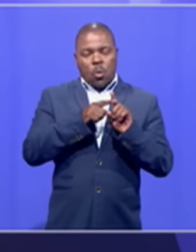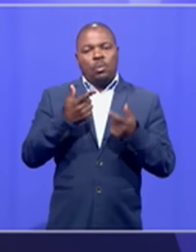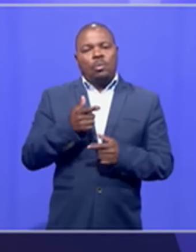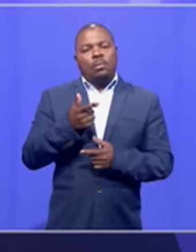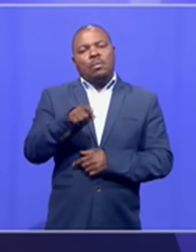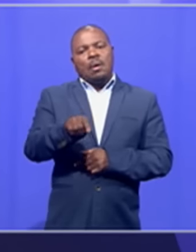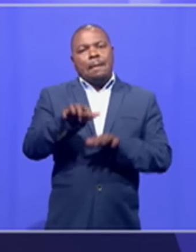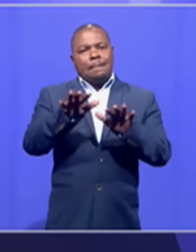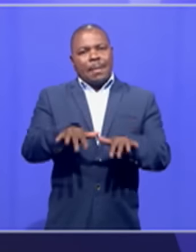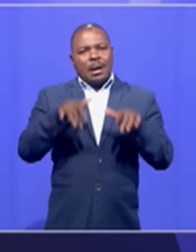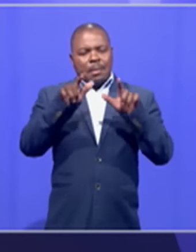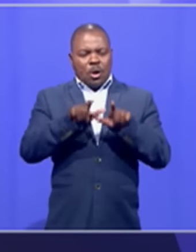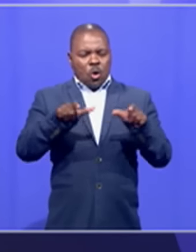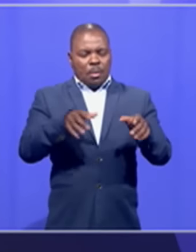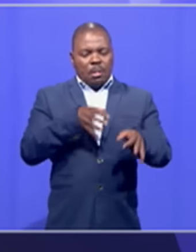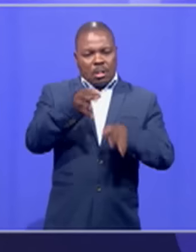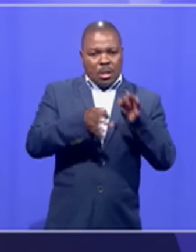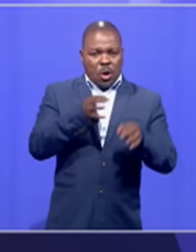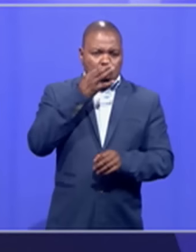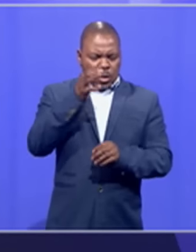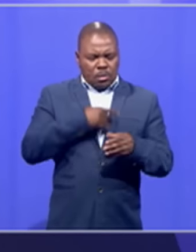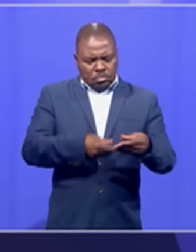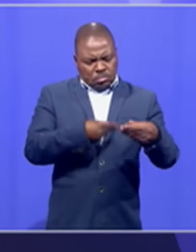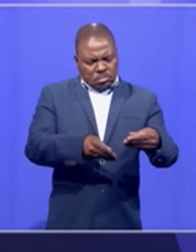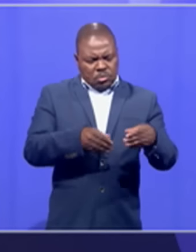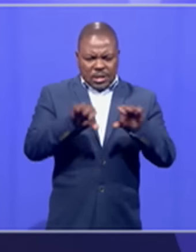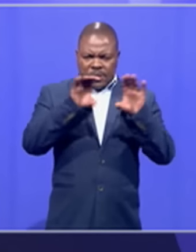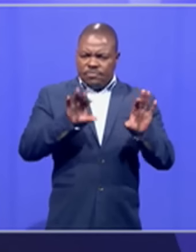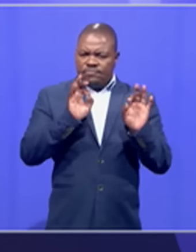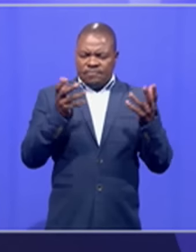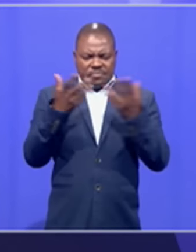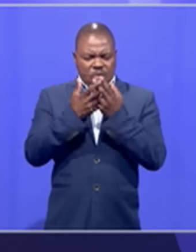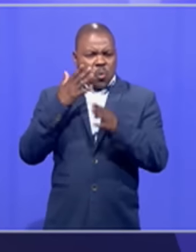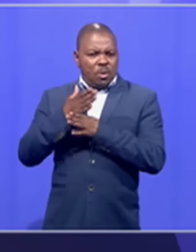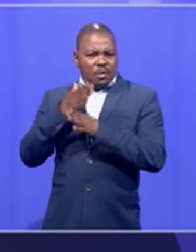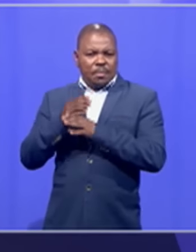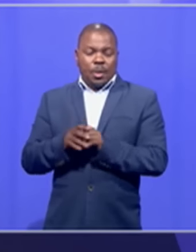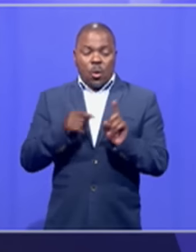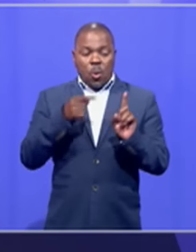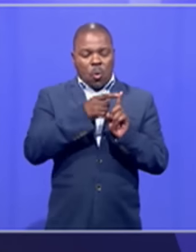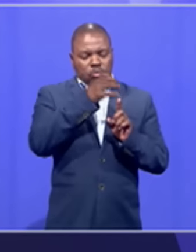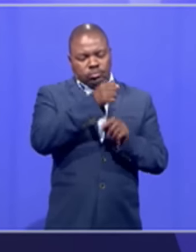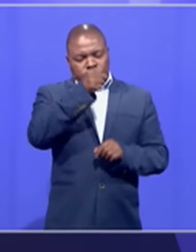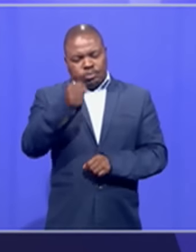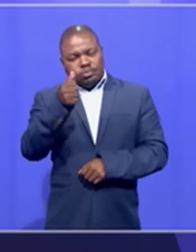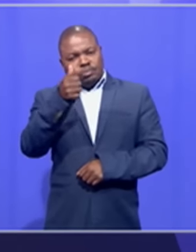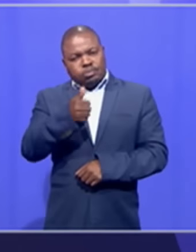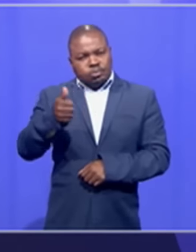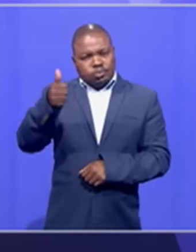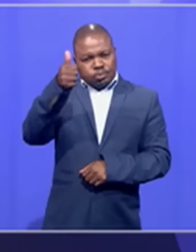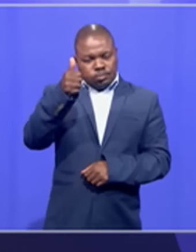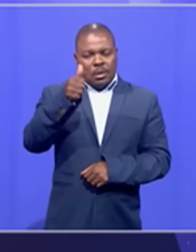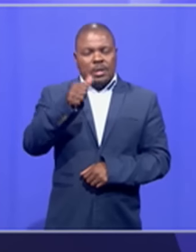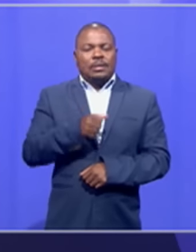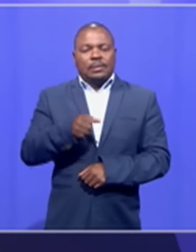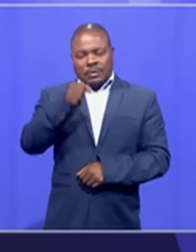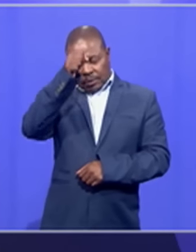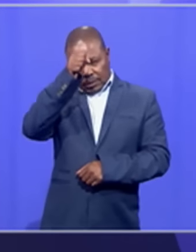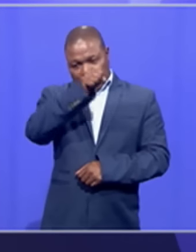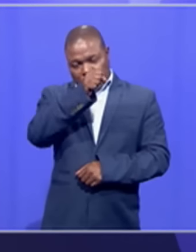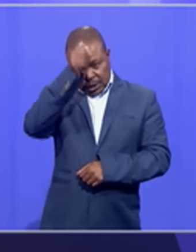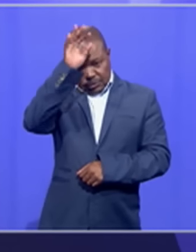ya dinyakišišo gore o be a na le ditokomane tša maleba tšeo di nyakegago. Nkabinde o thwetše bjalo ka motlhankedi phetiši wa merero ya bašomi ka